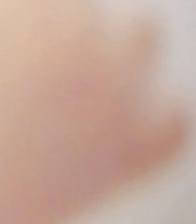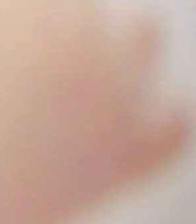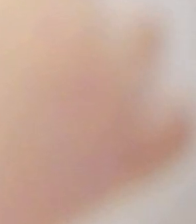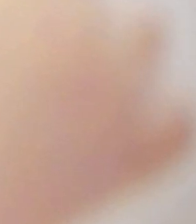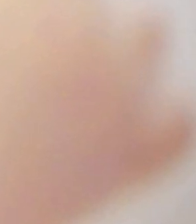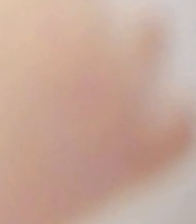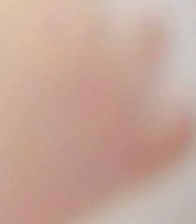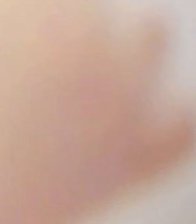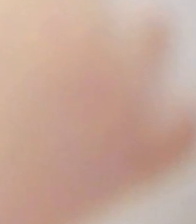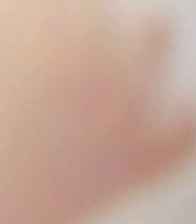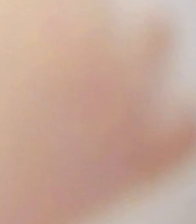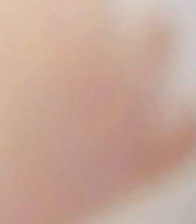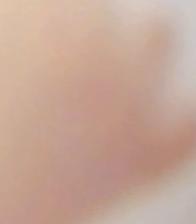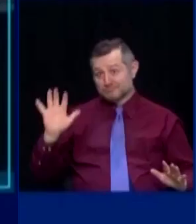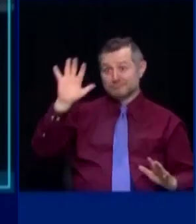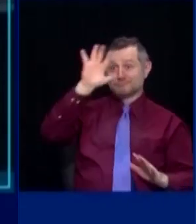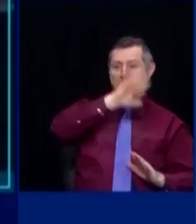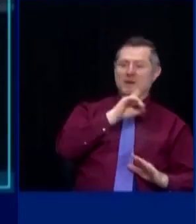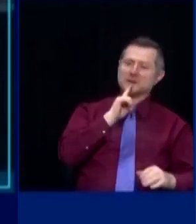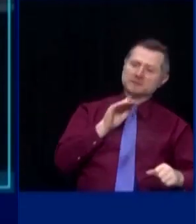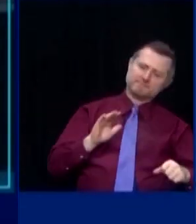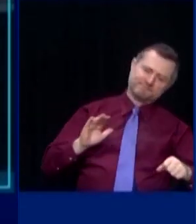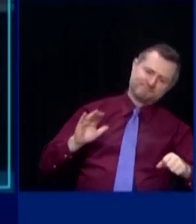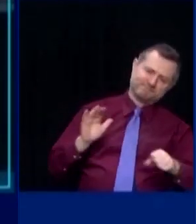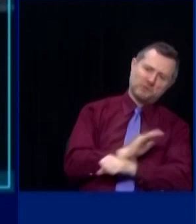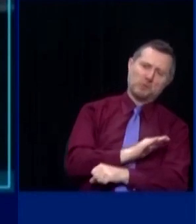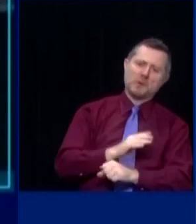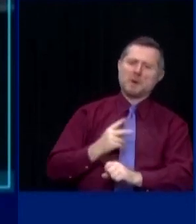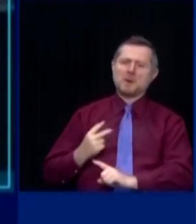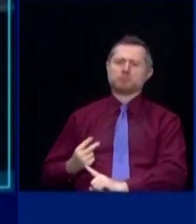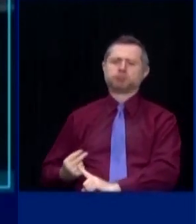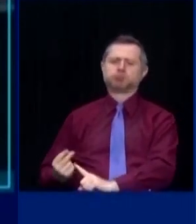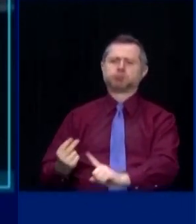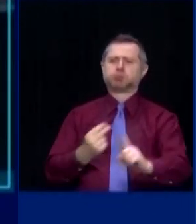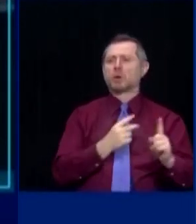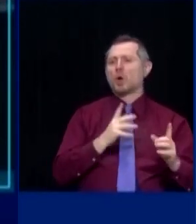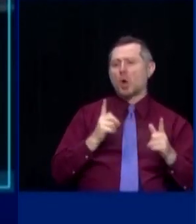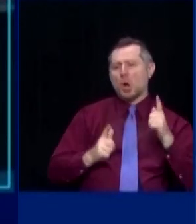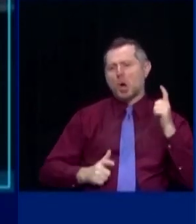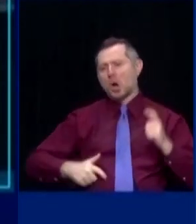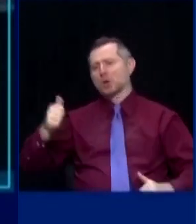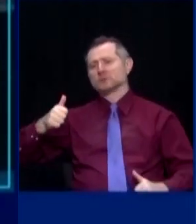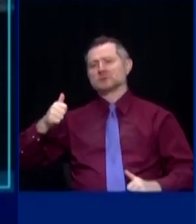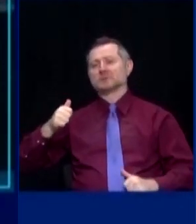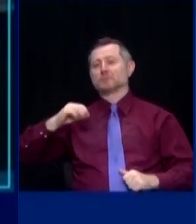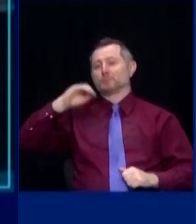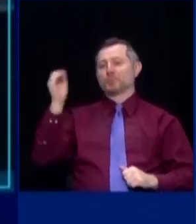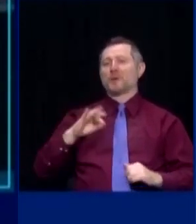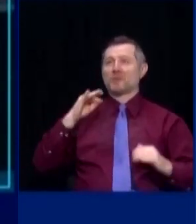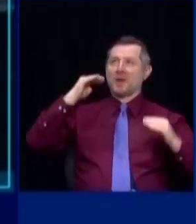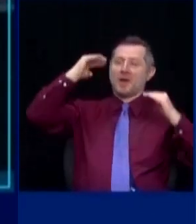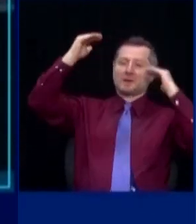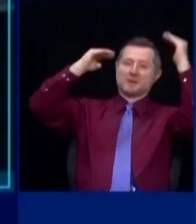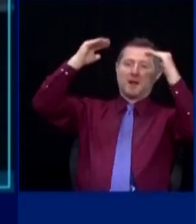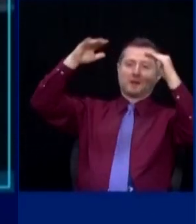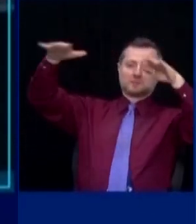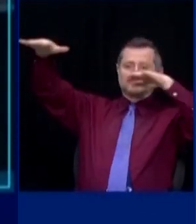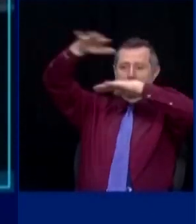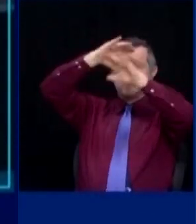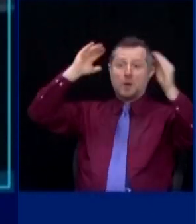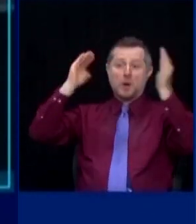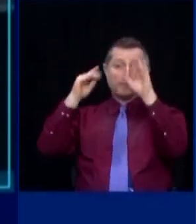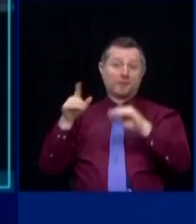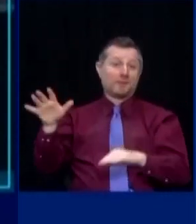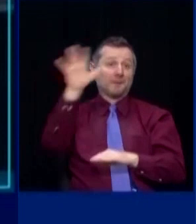State has fully vaccinated a larger share of adults than any other big state in the country, and